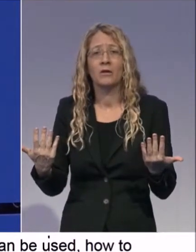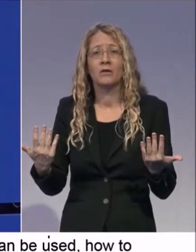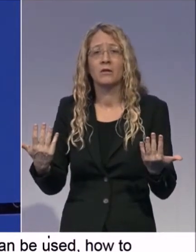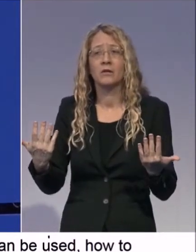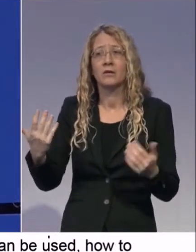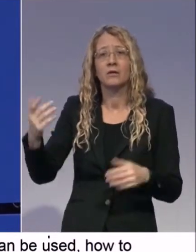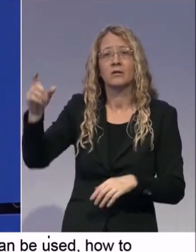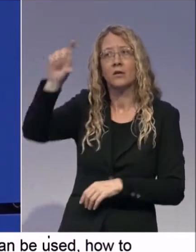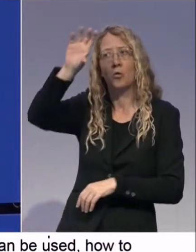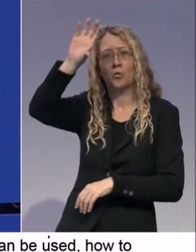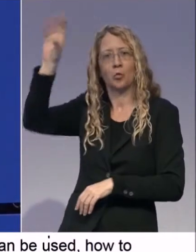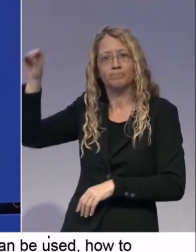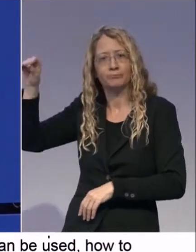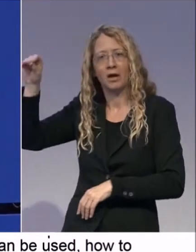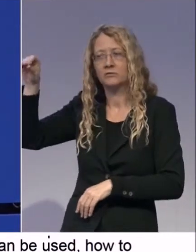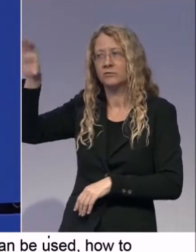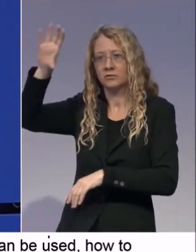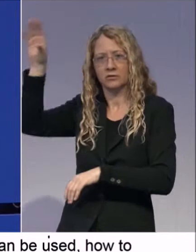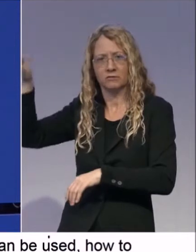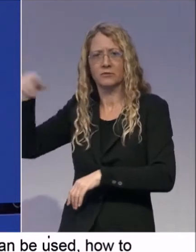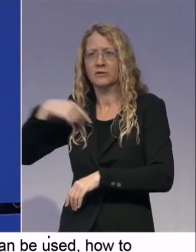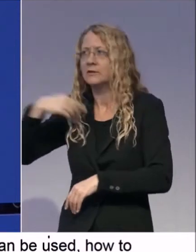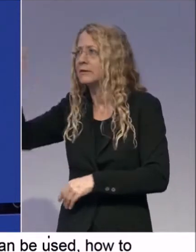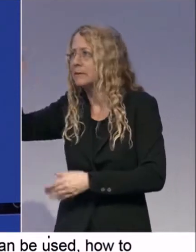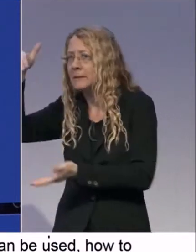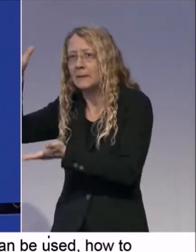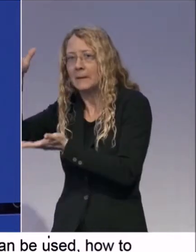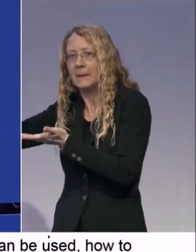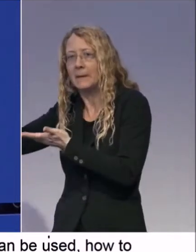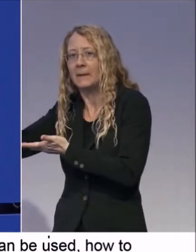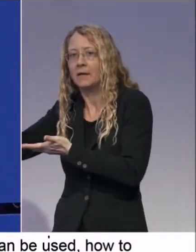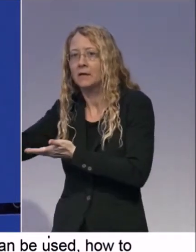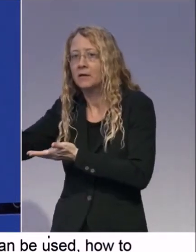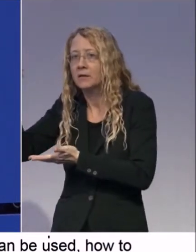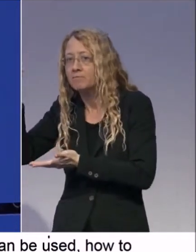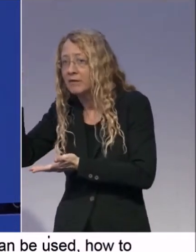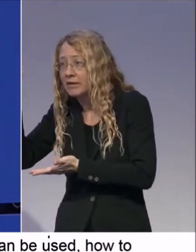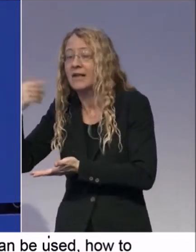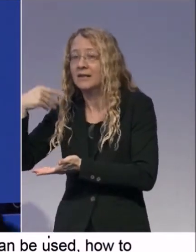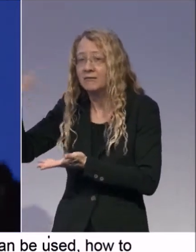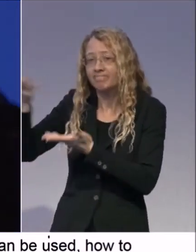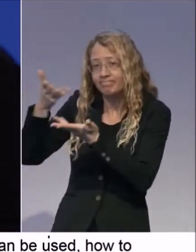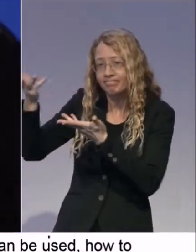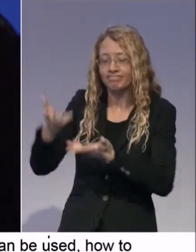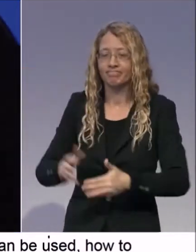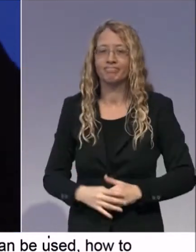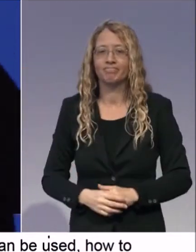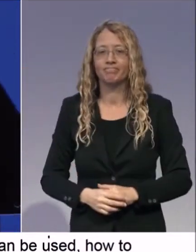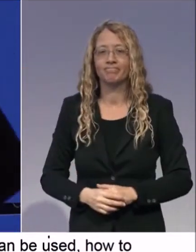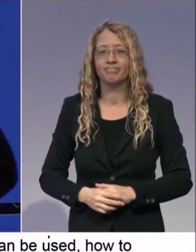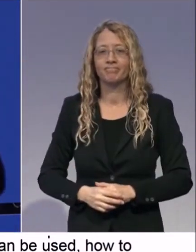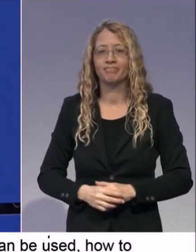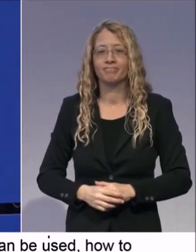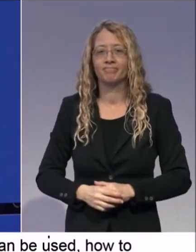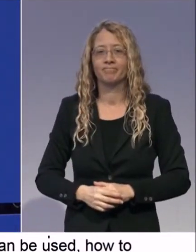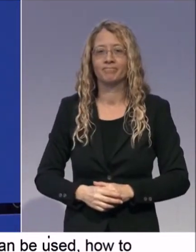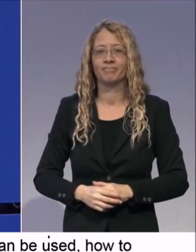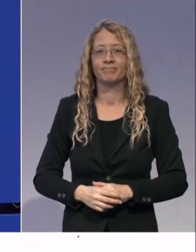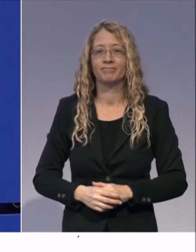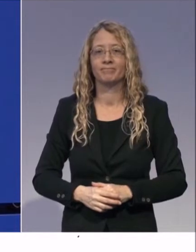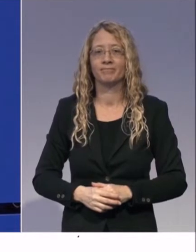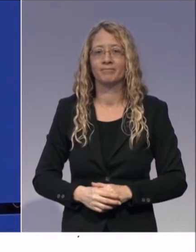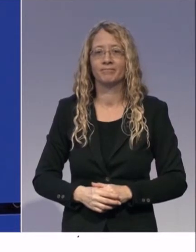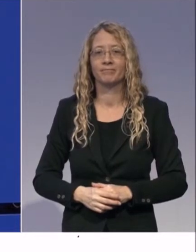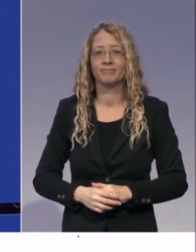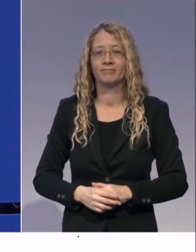put out, it needs to be there. And it needs to be there now ever more so to ensure participation